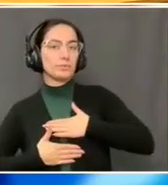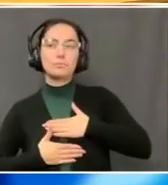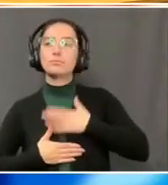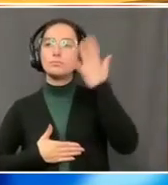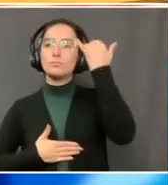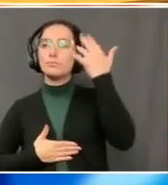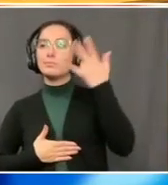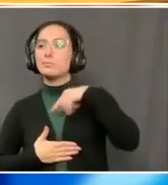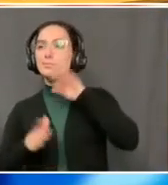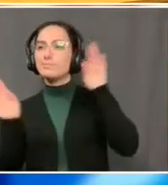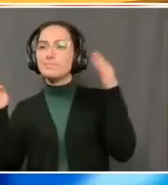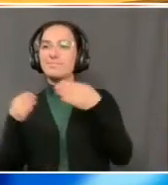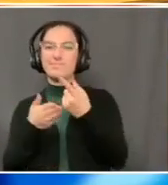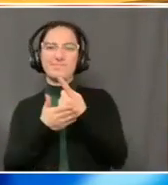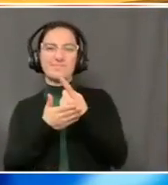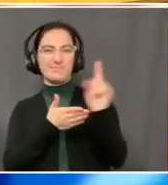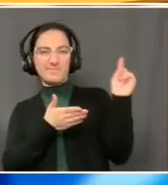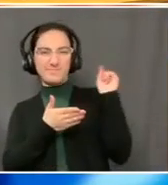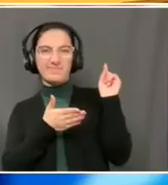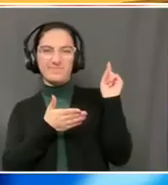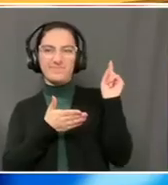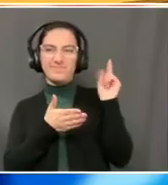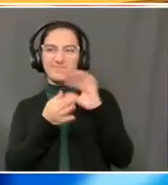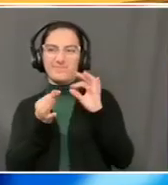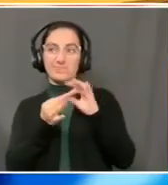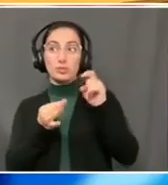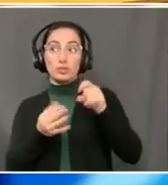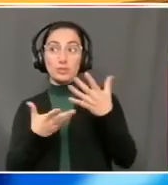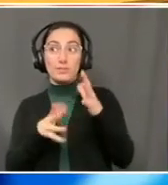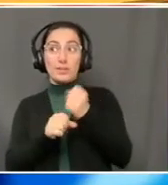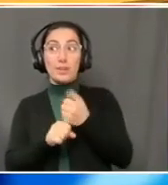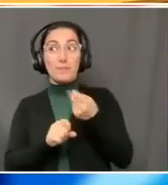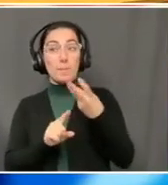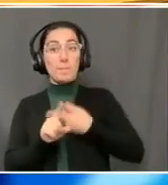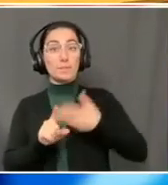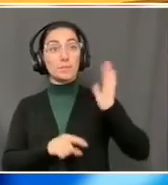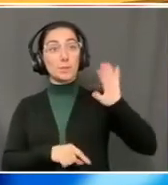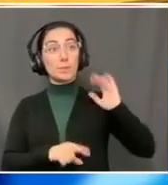vocalized last week, should have had this a few months prior, but